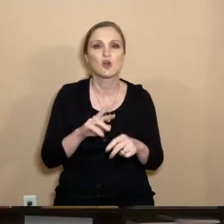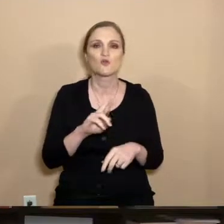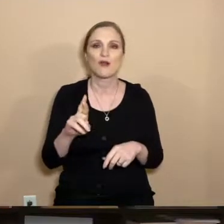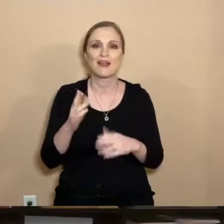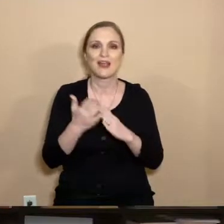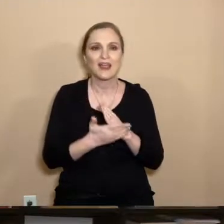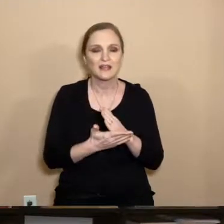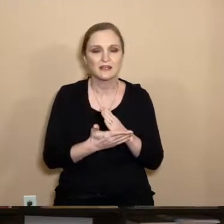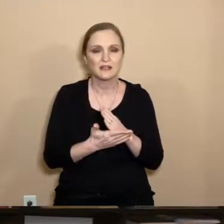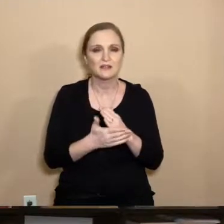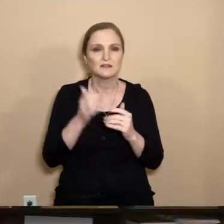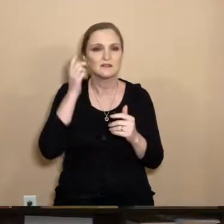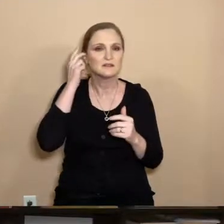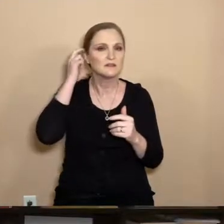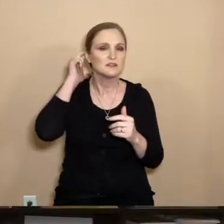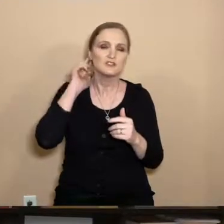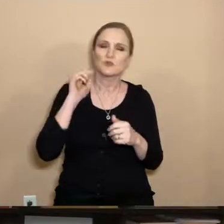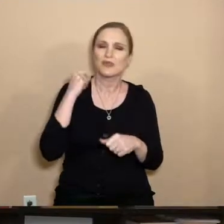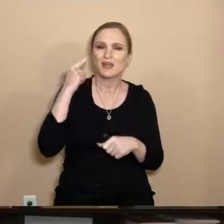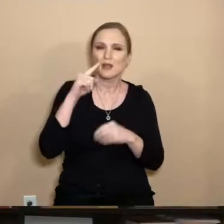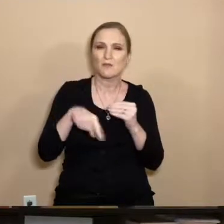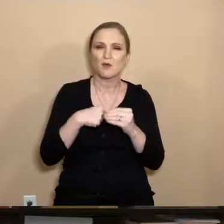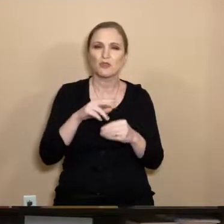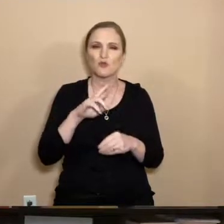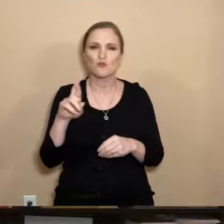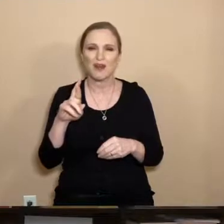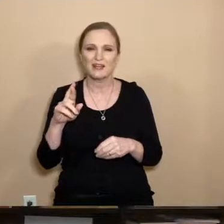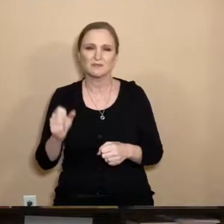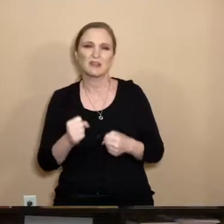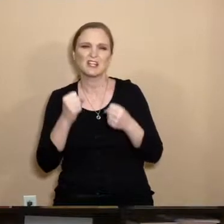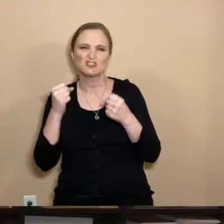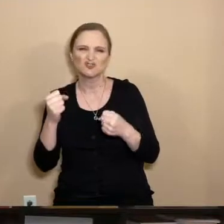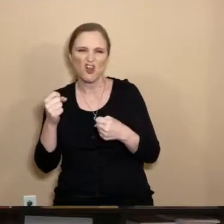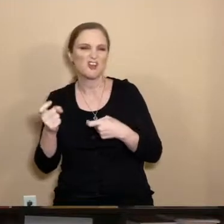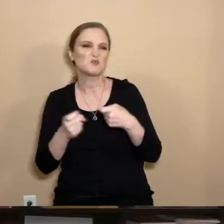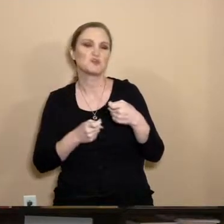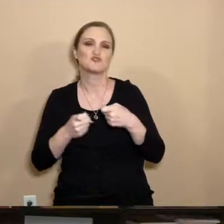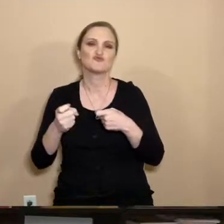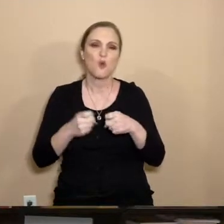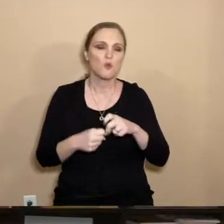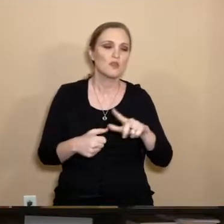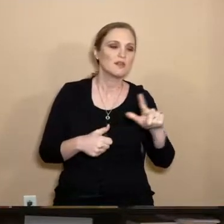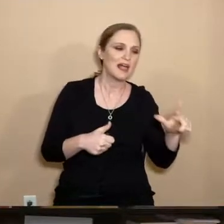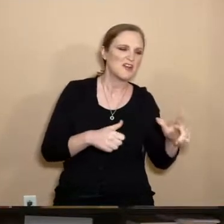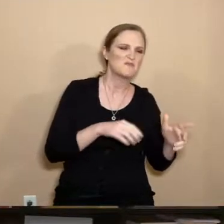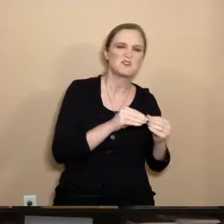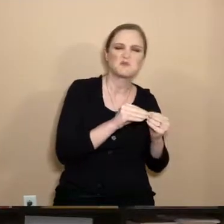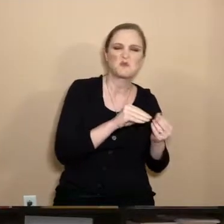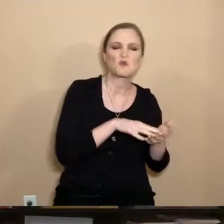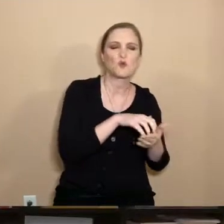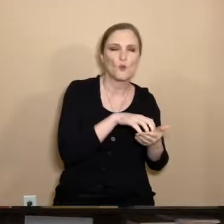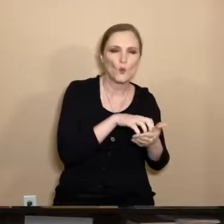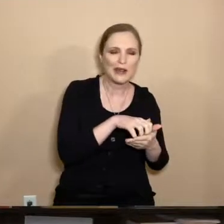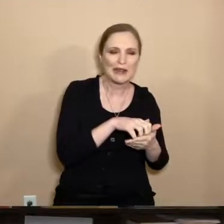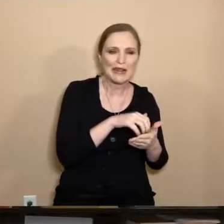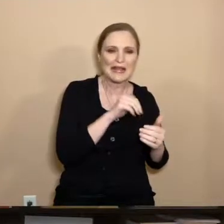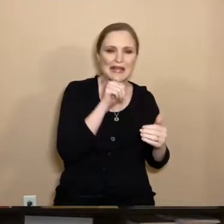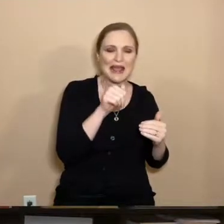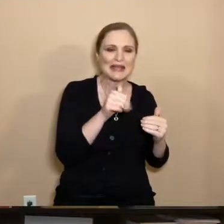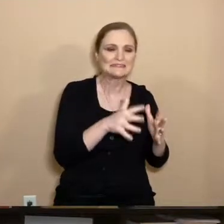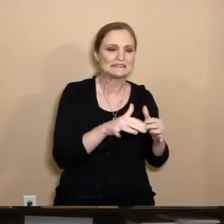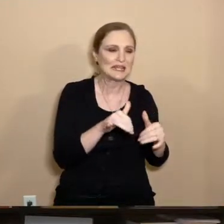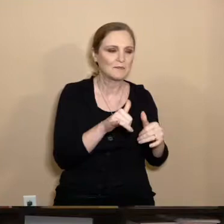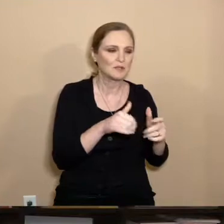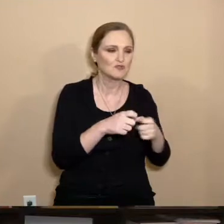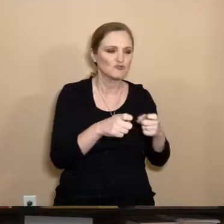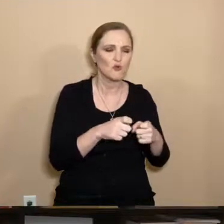So tend to think of the right as being stronger, being in more control, and the left being weaker and having less control over that. So he's